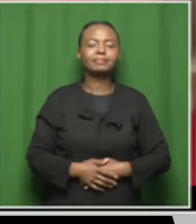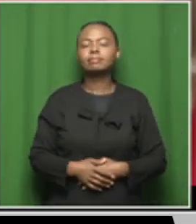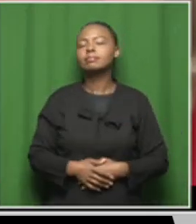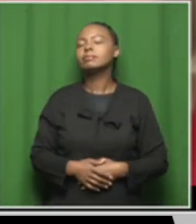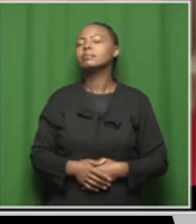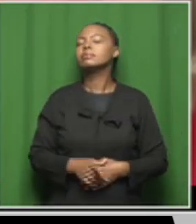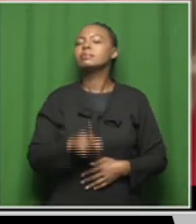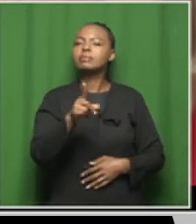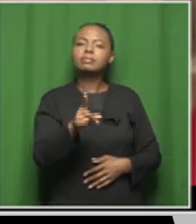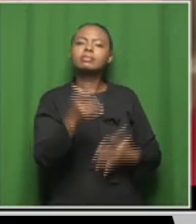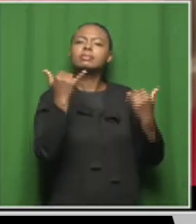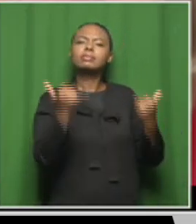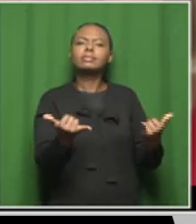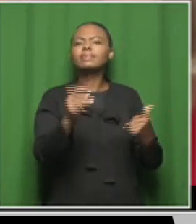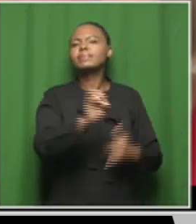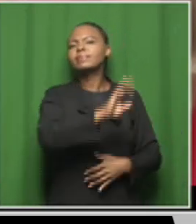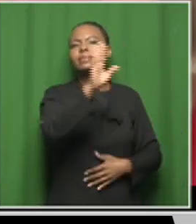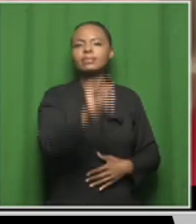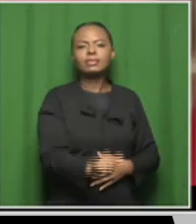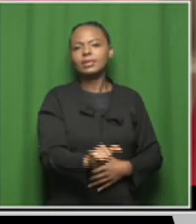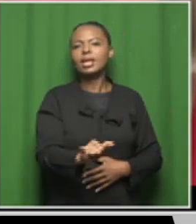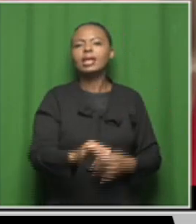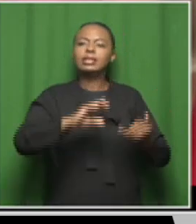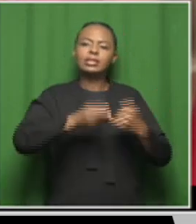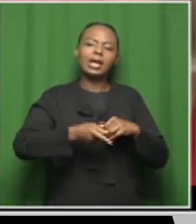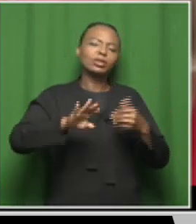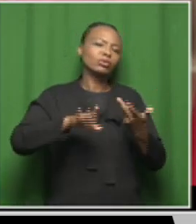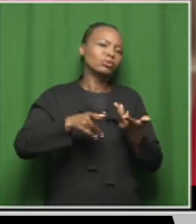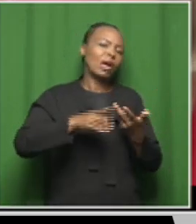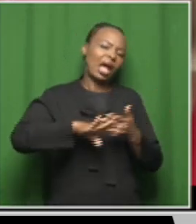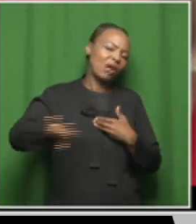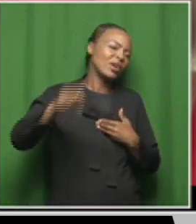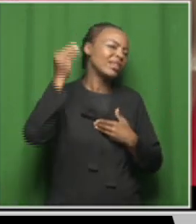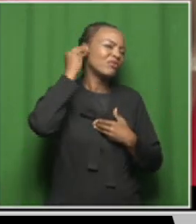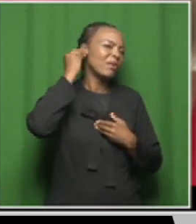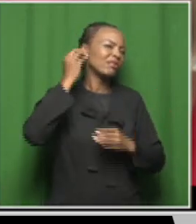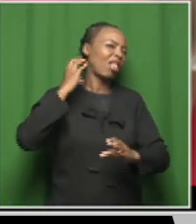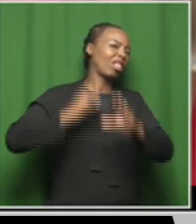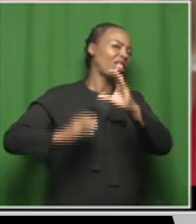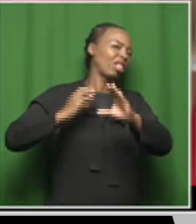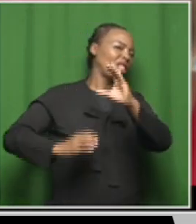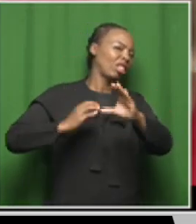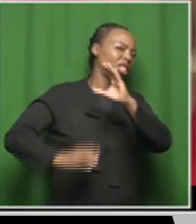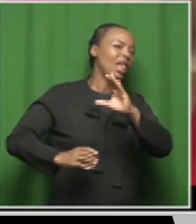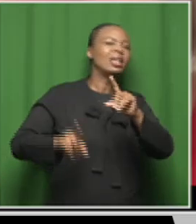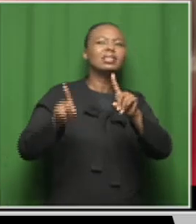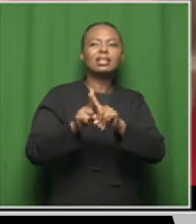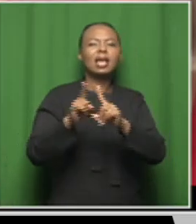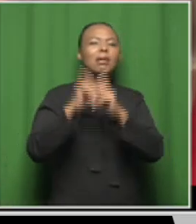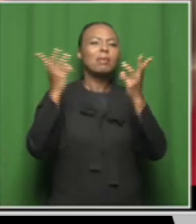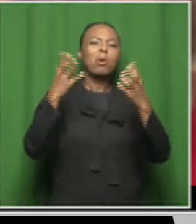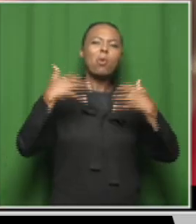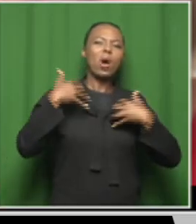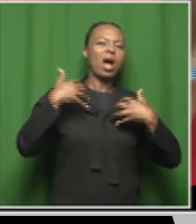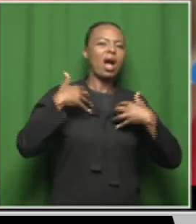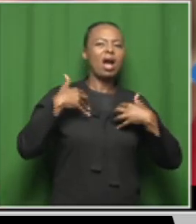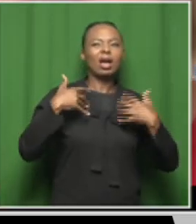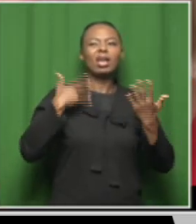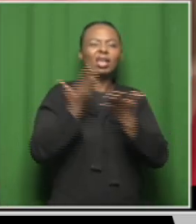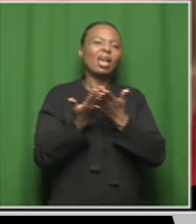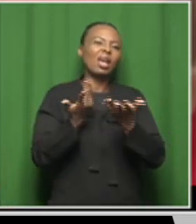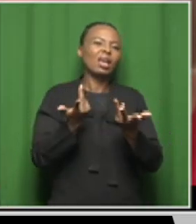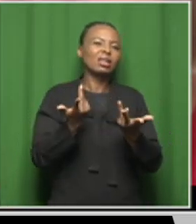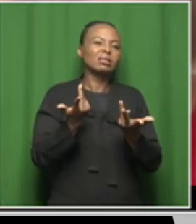to try and avoid misinformation and avoid unnecessary panic? So